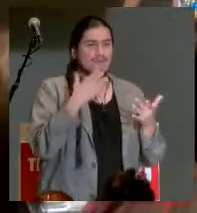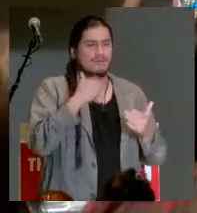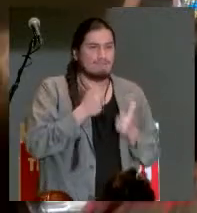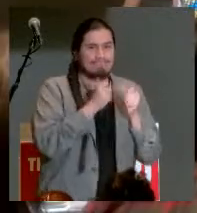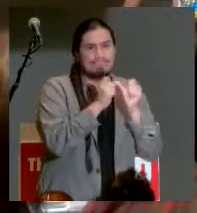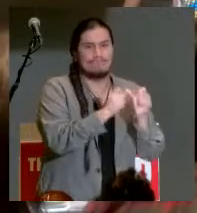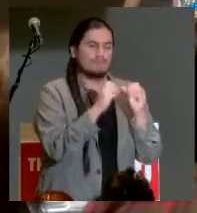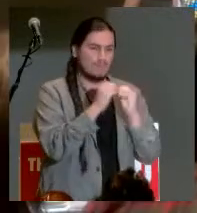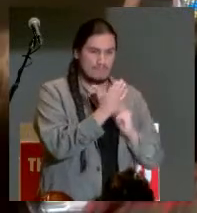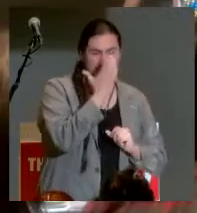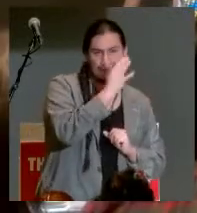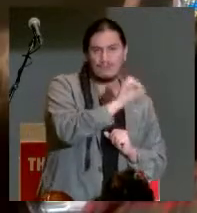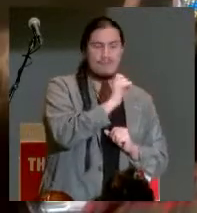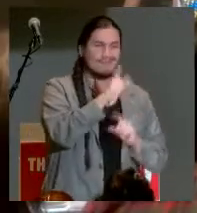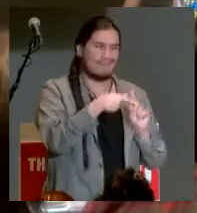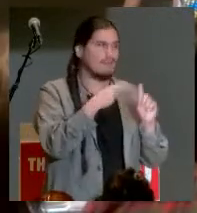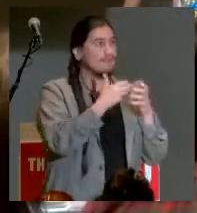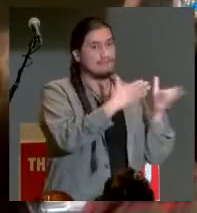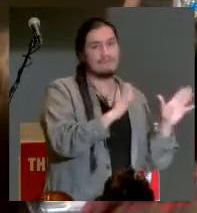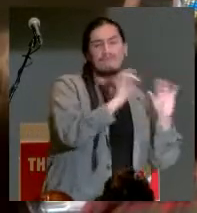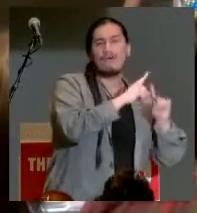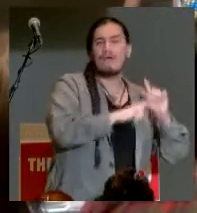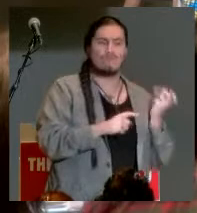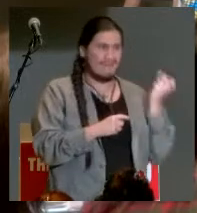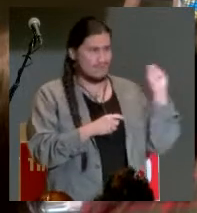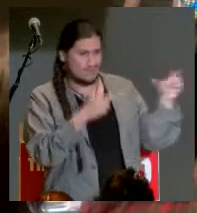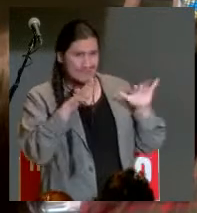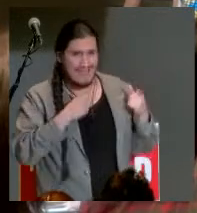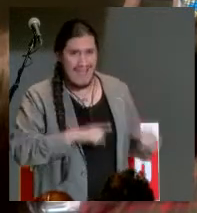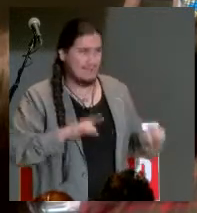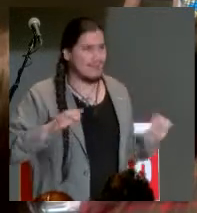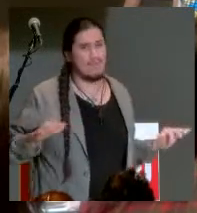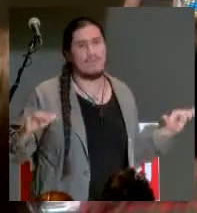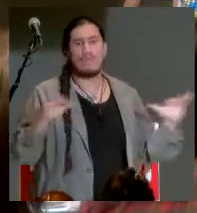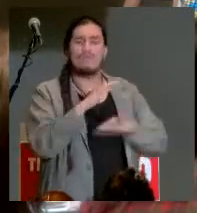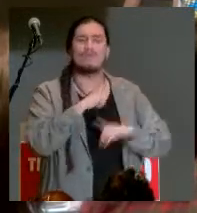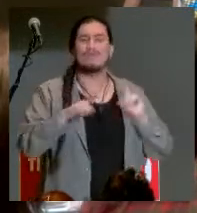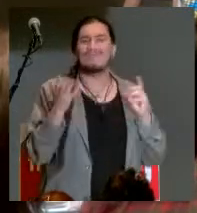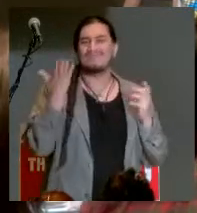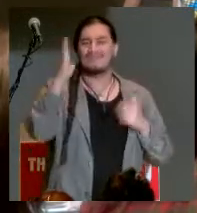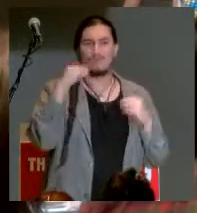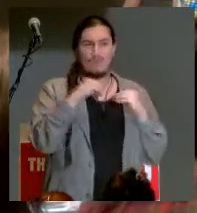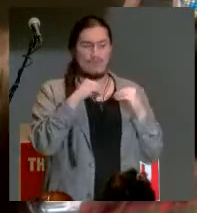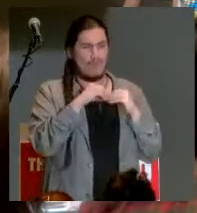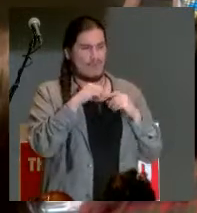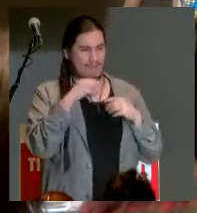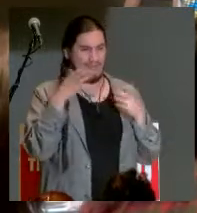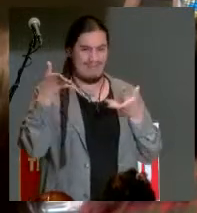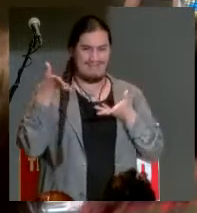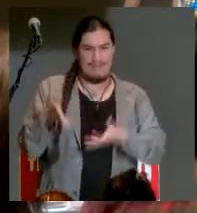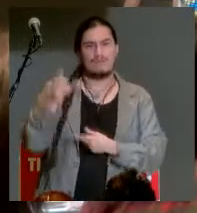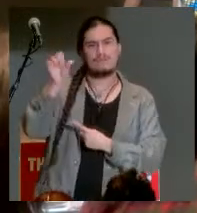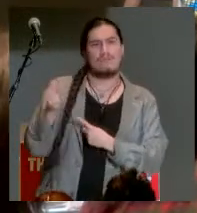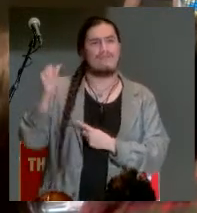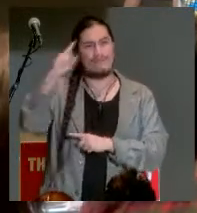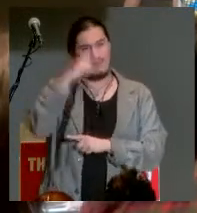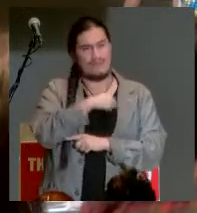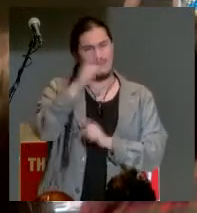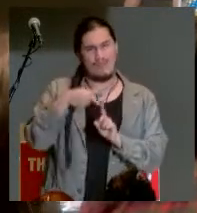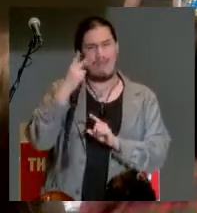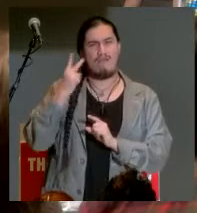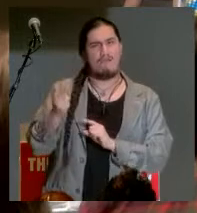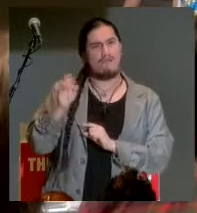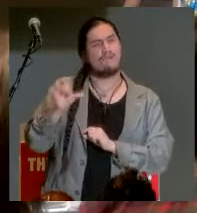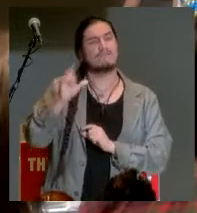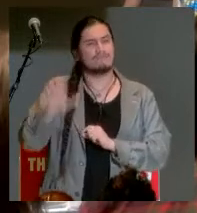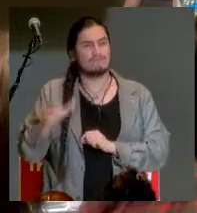that. But it was like revolution was happening all over, but it seemed more present in South Africa to me. And so as a child, like that's